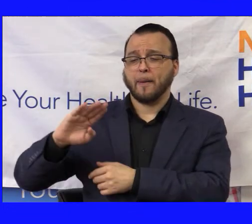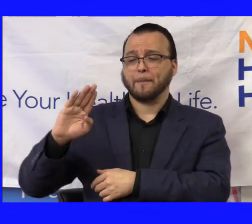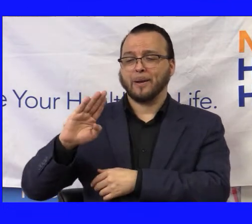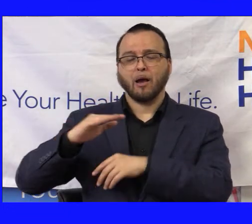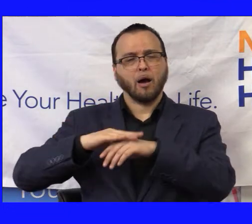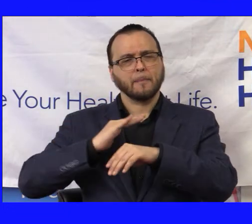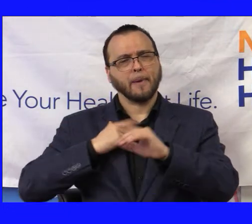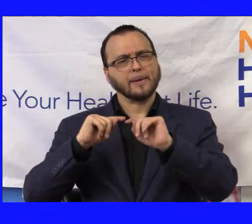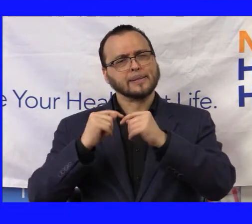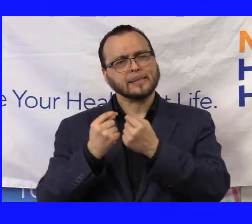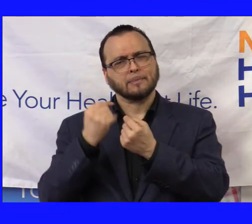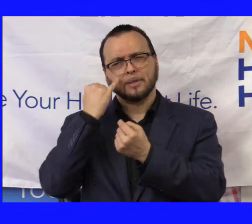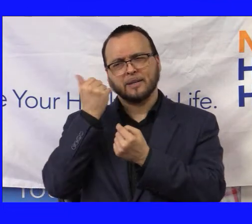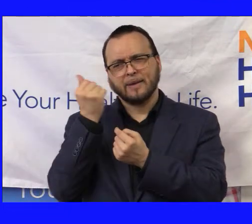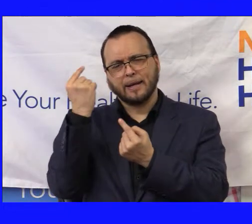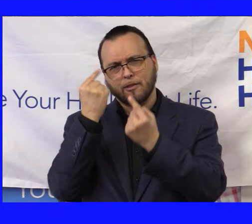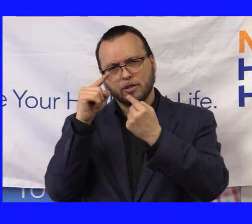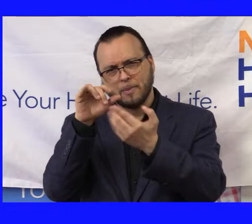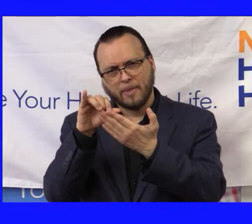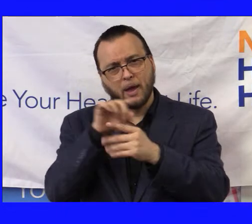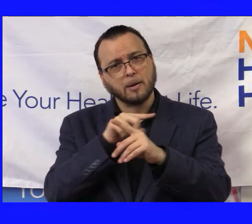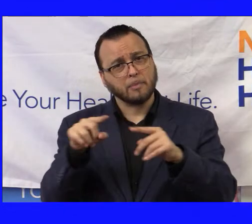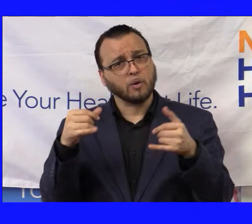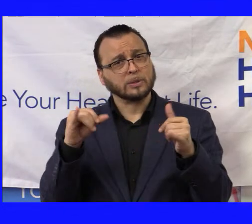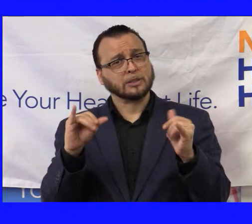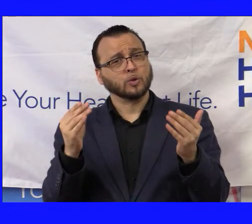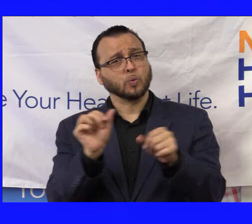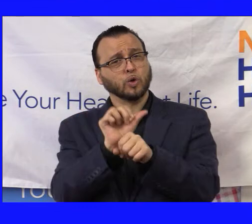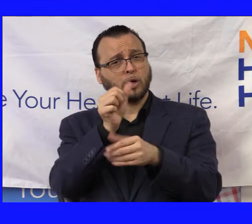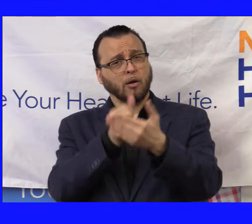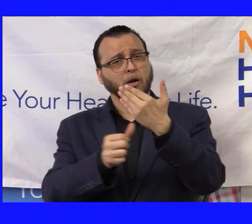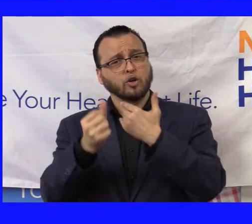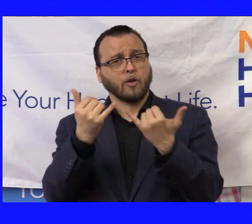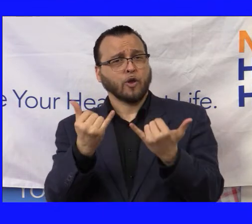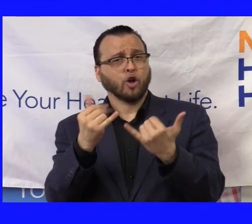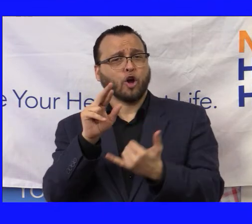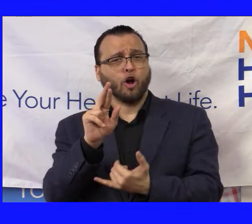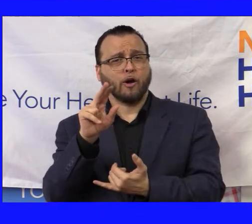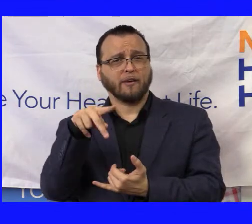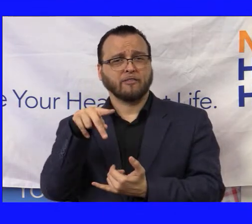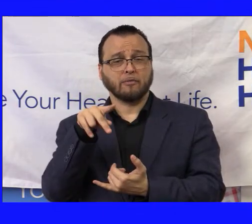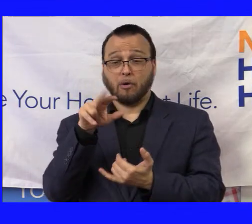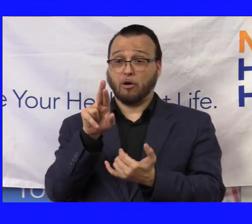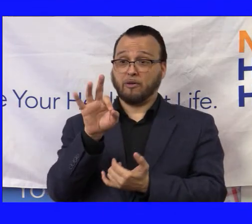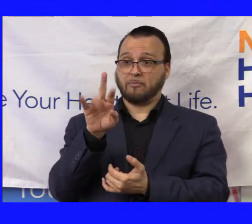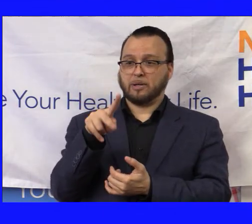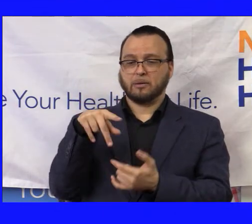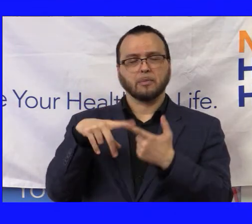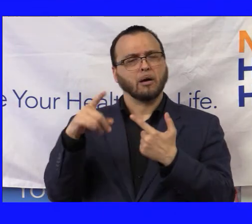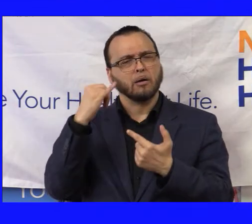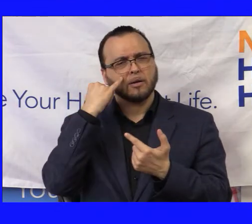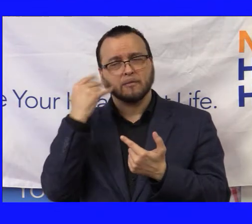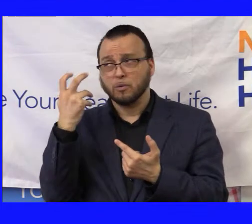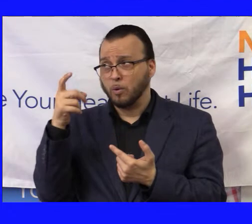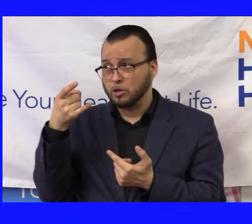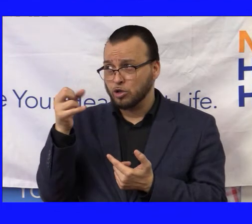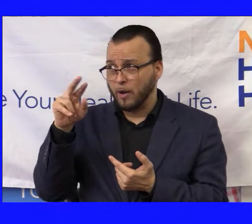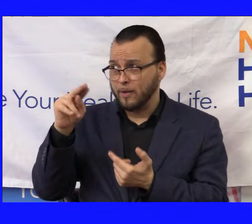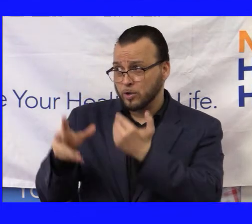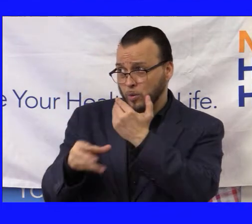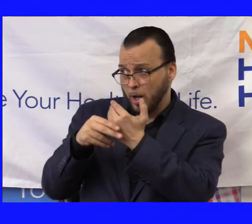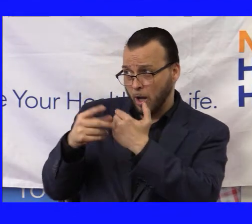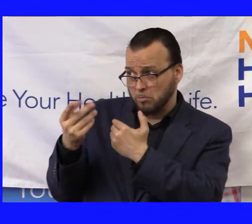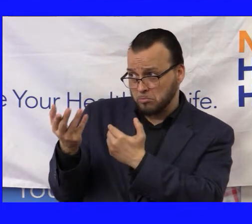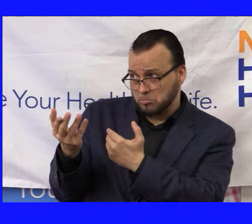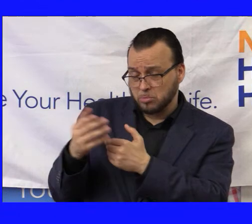thoughts on that. But we're already doing it under the current RFP, so we believe that it's broad enough. Jonathan, anything you want to add there? Yeah, no,